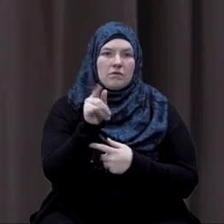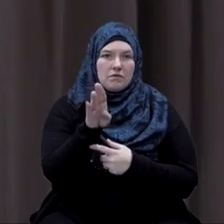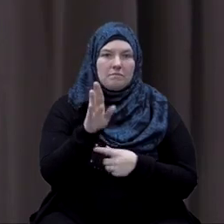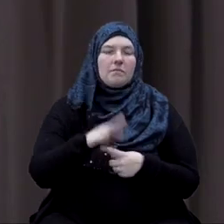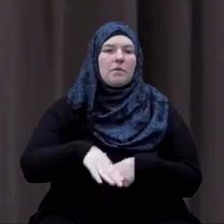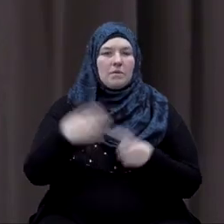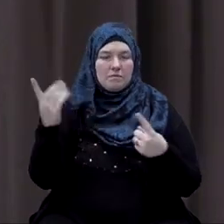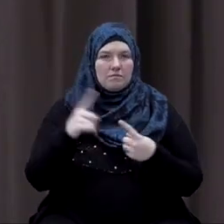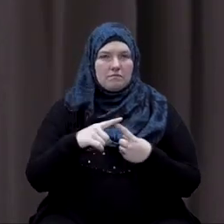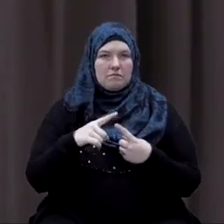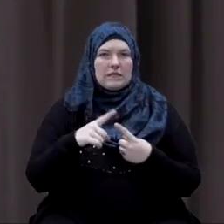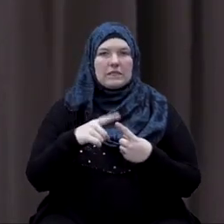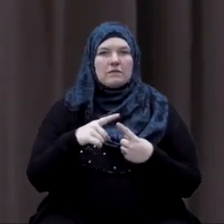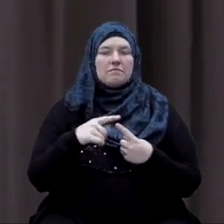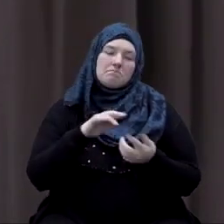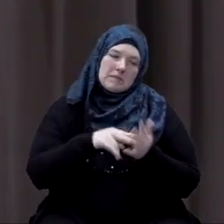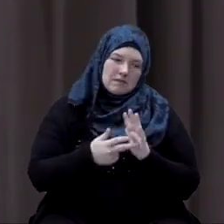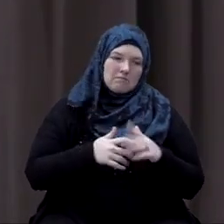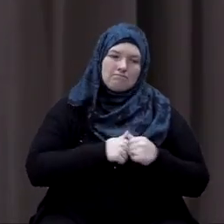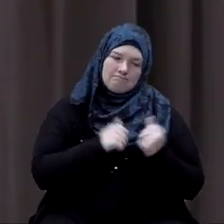subhanallah, yahdi man yasha.